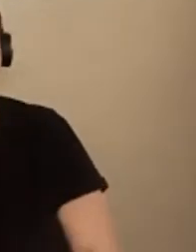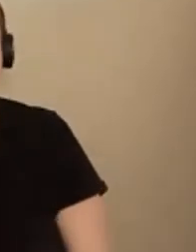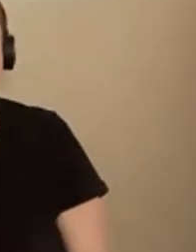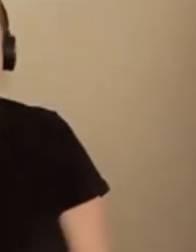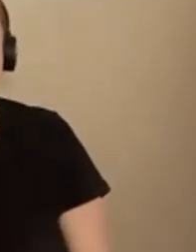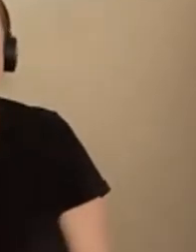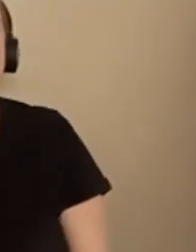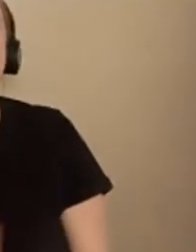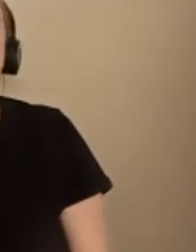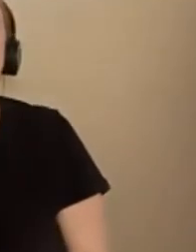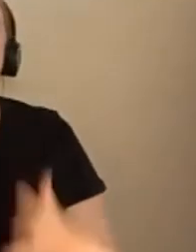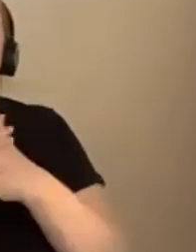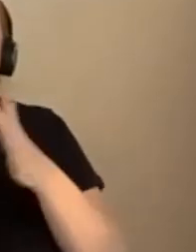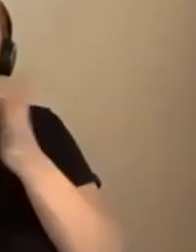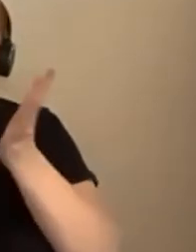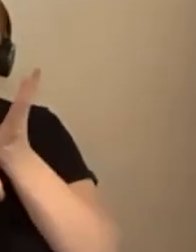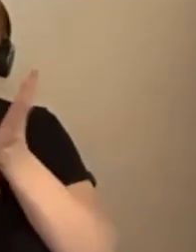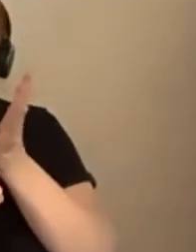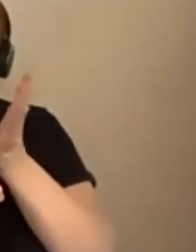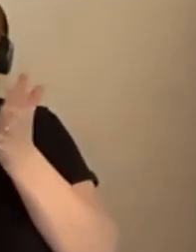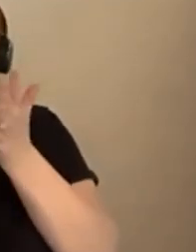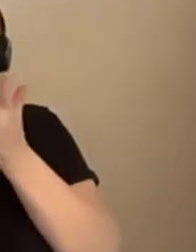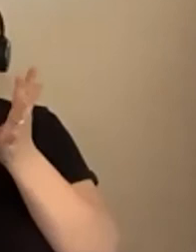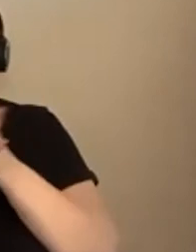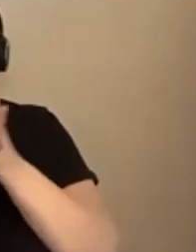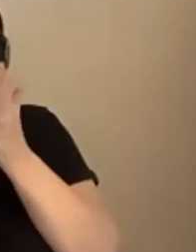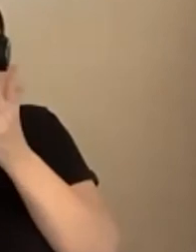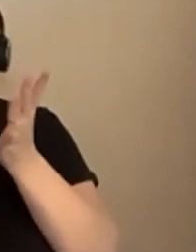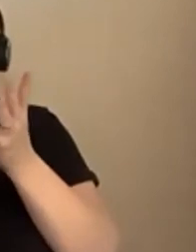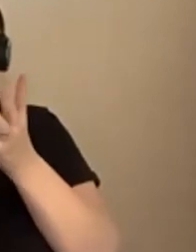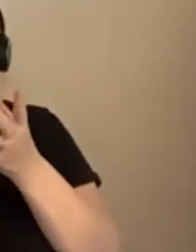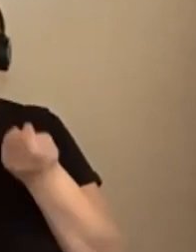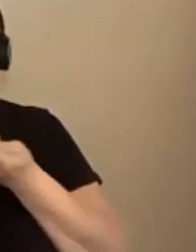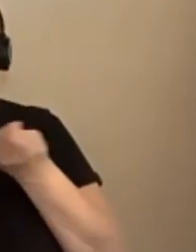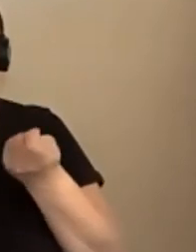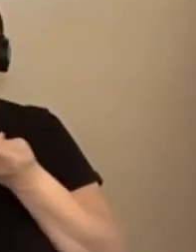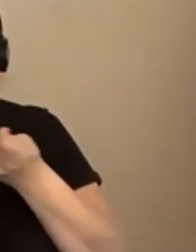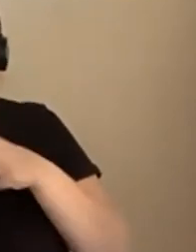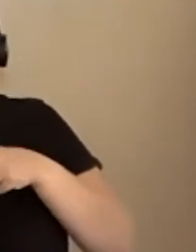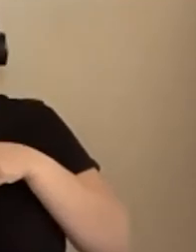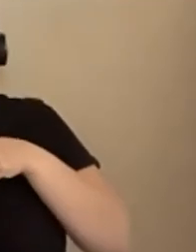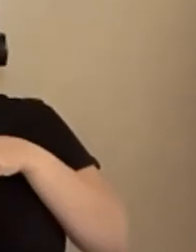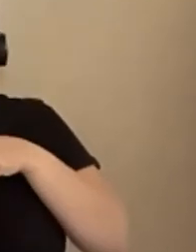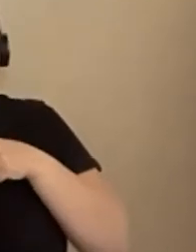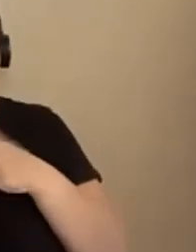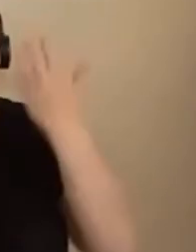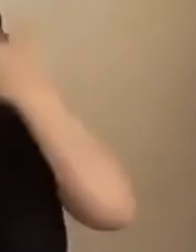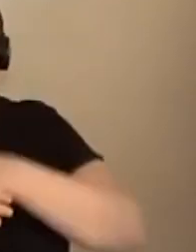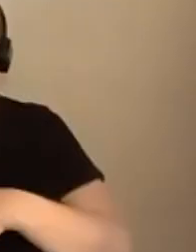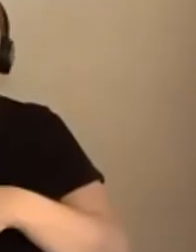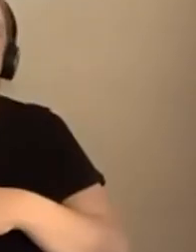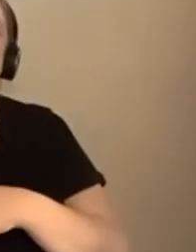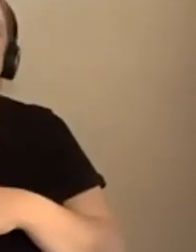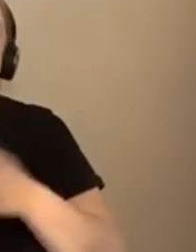thank Will Simpson so much for running the AV so smoothly behind the scenes this evening. Done a great job. And also